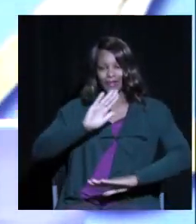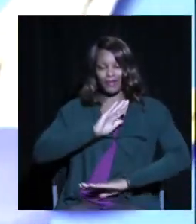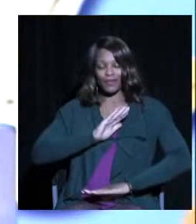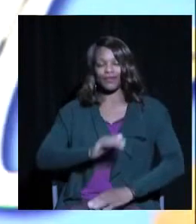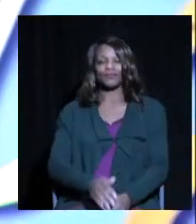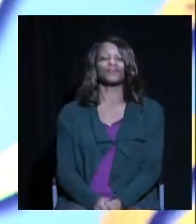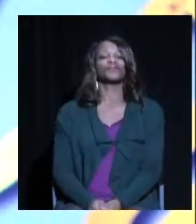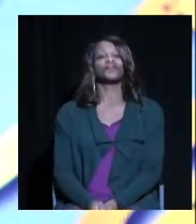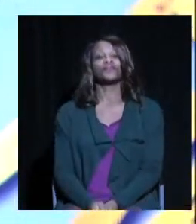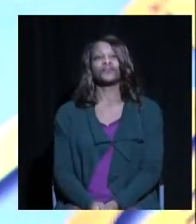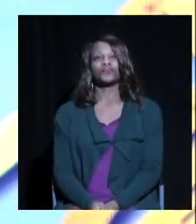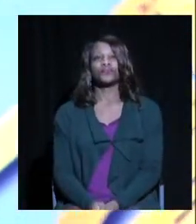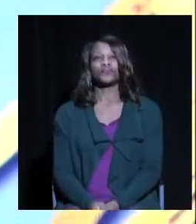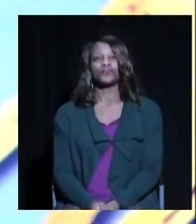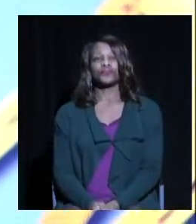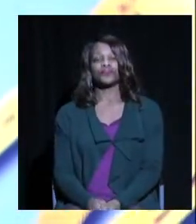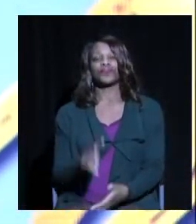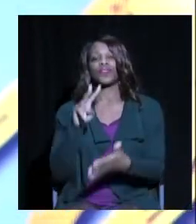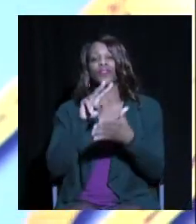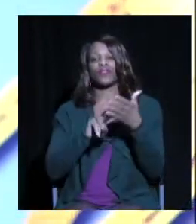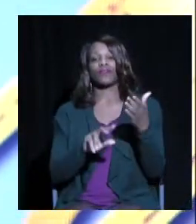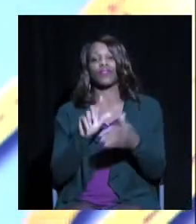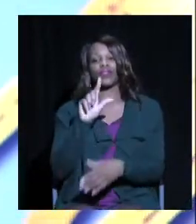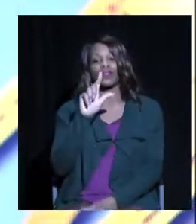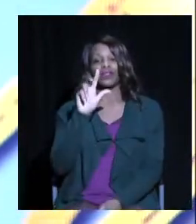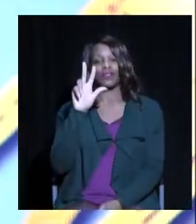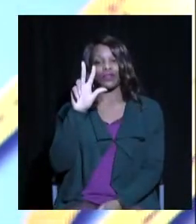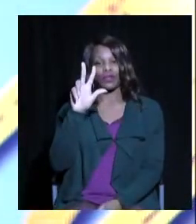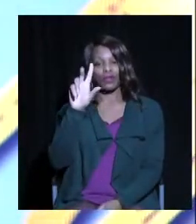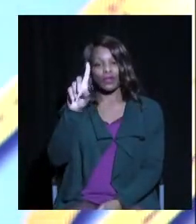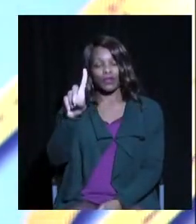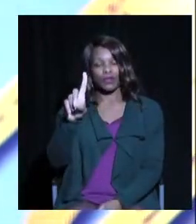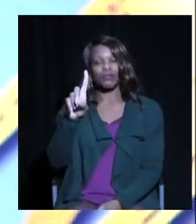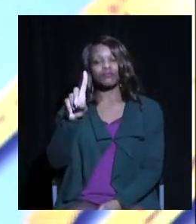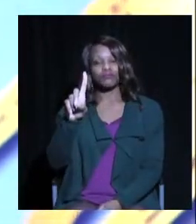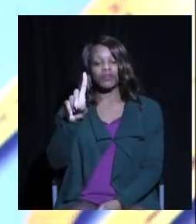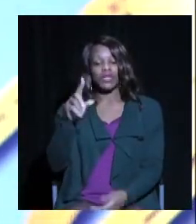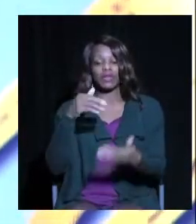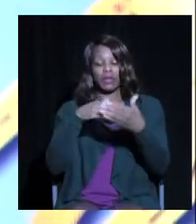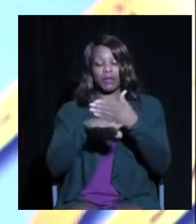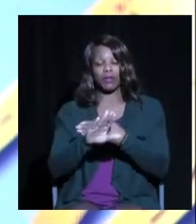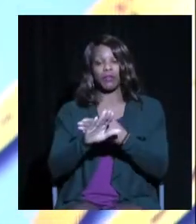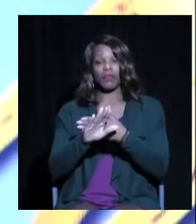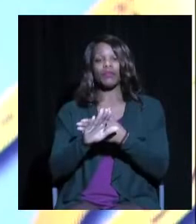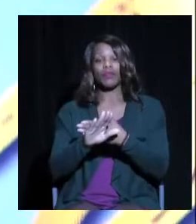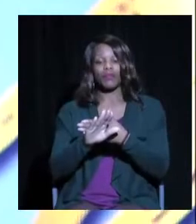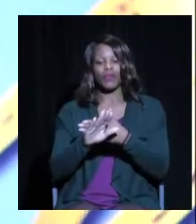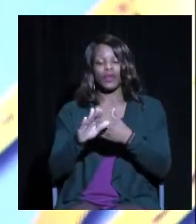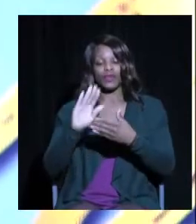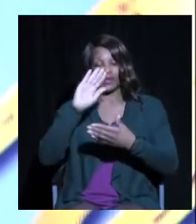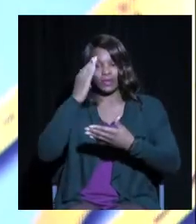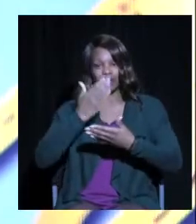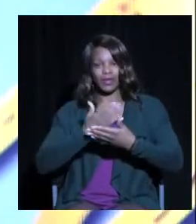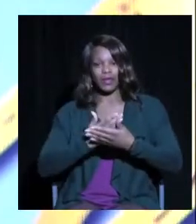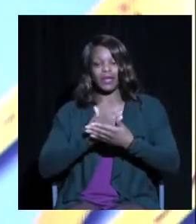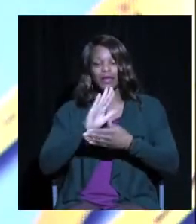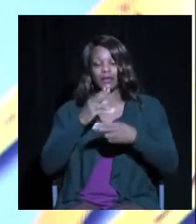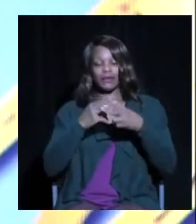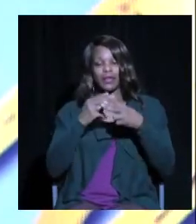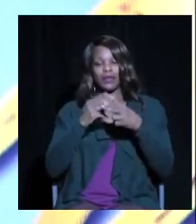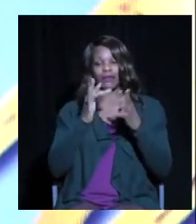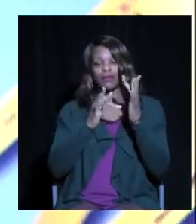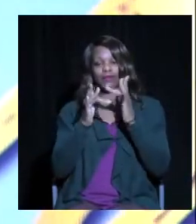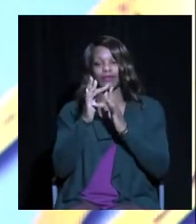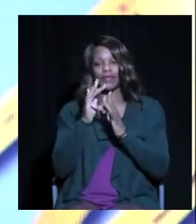kingdom. Verse 31 says this, you'll conceive and give birth to a son. You're to call him Jesus. He will be great. He